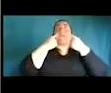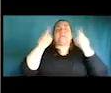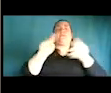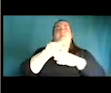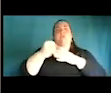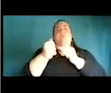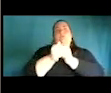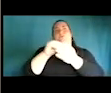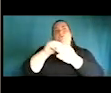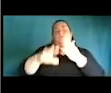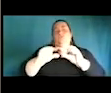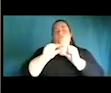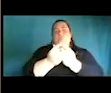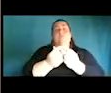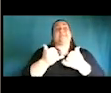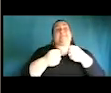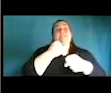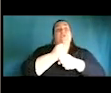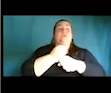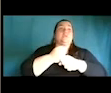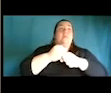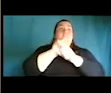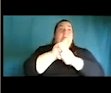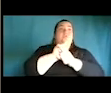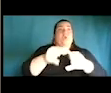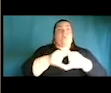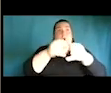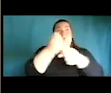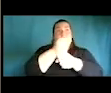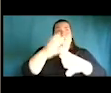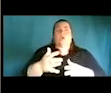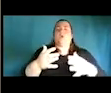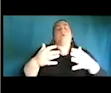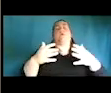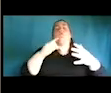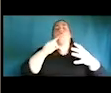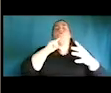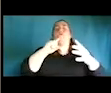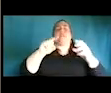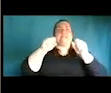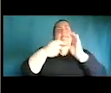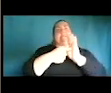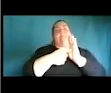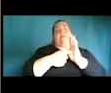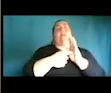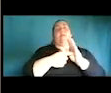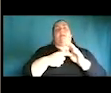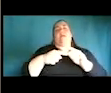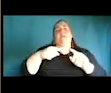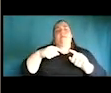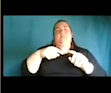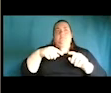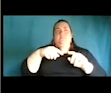this year's Mentoring Award winner is an amazing example of a world-leading student group